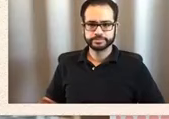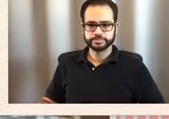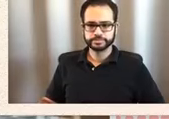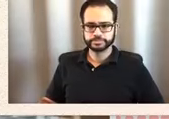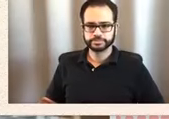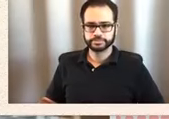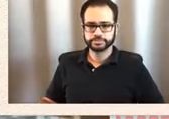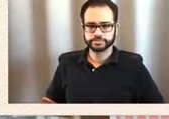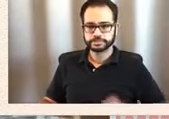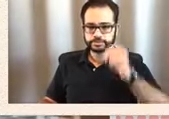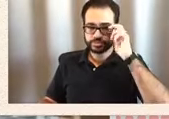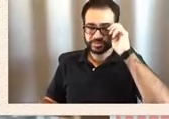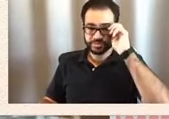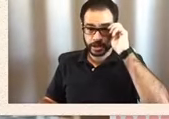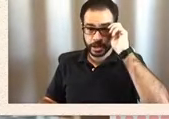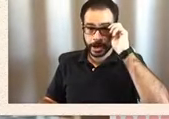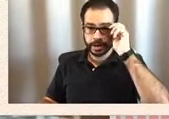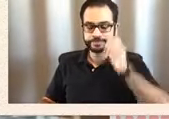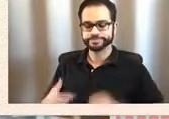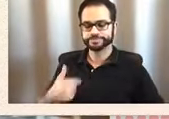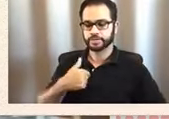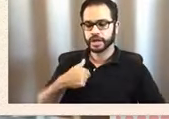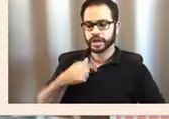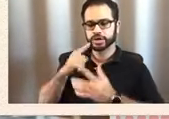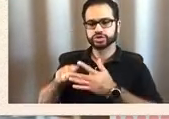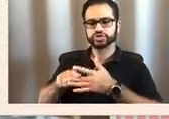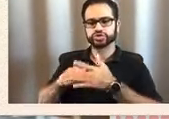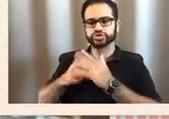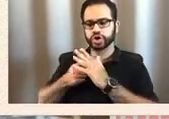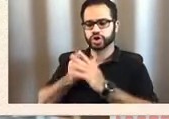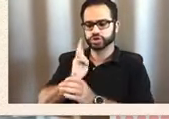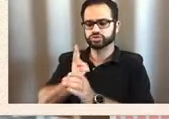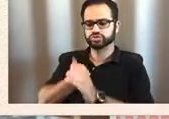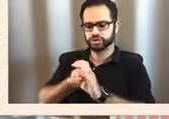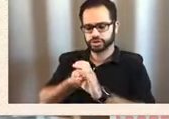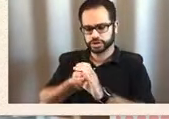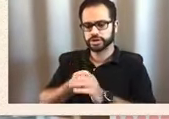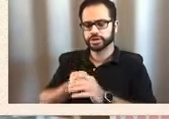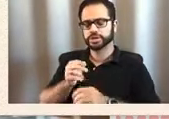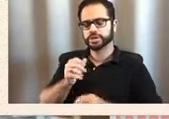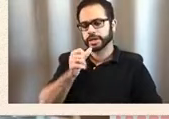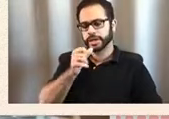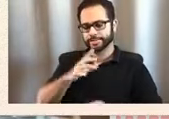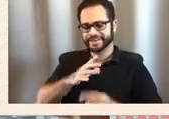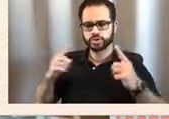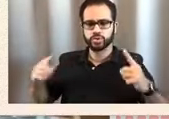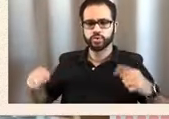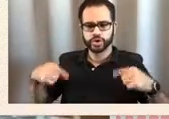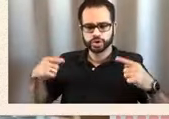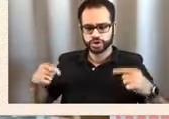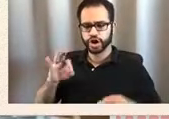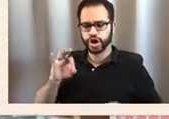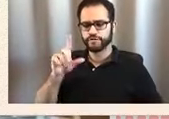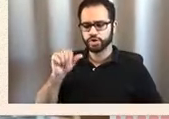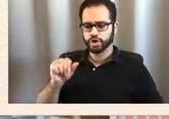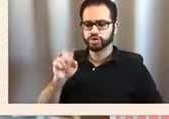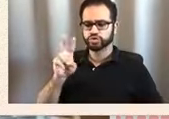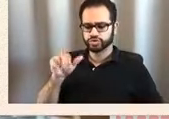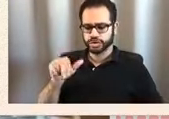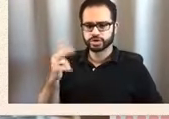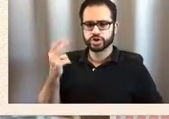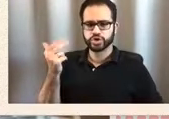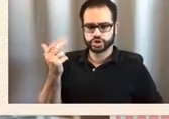I started joining Miss Wheelchair Florida 2013, but